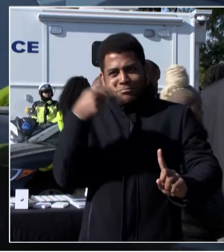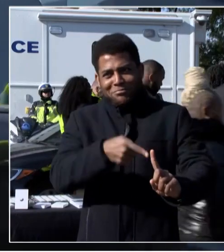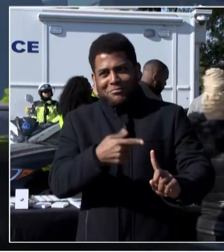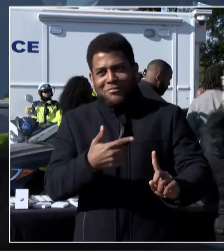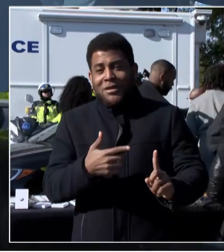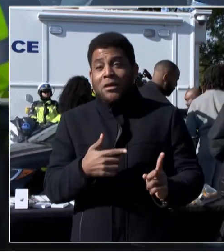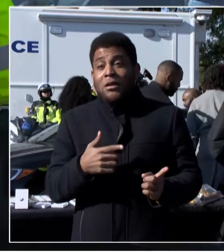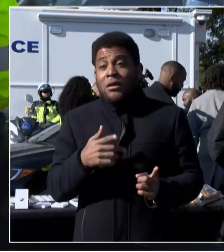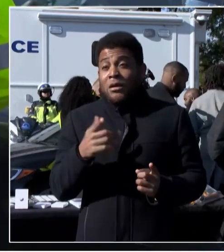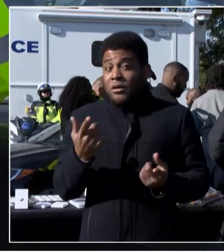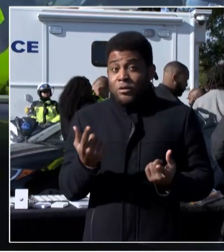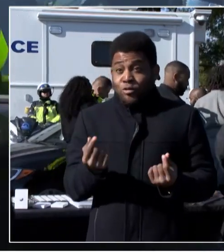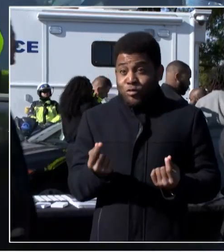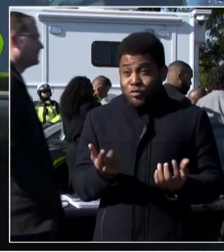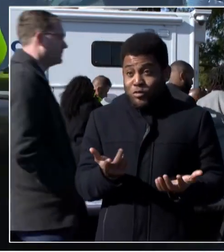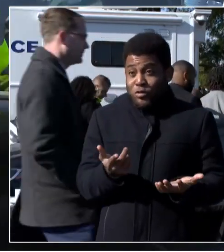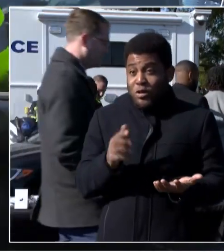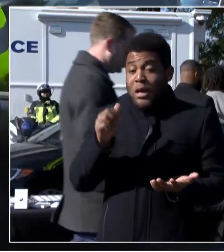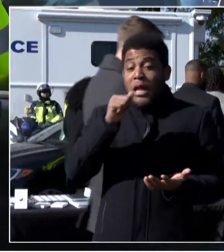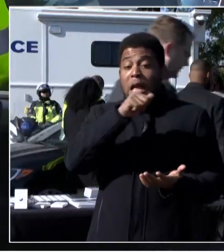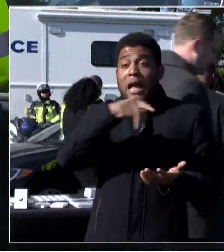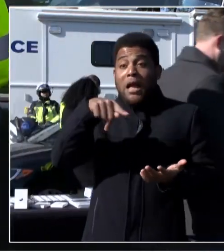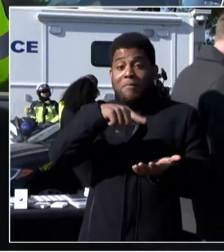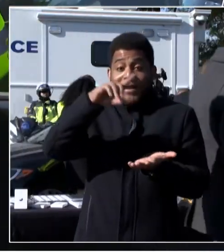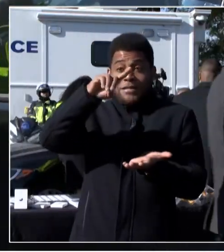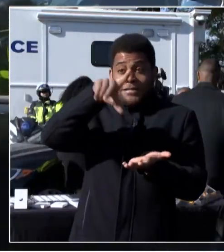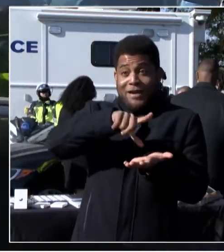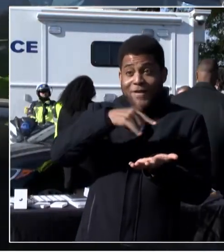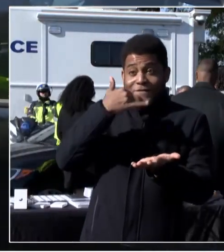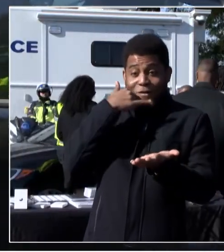phone. And once we insert the vehicle,